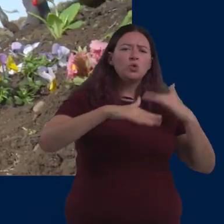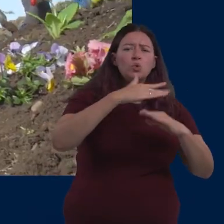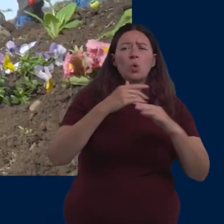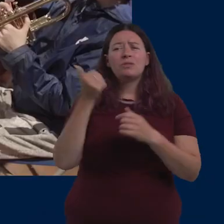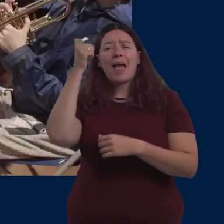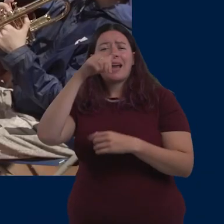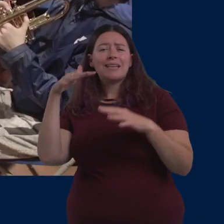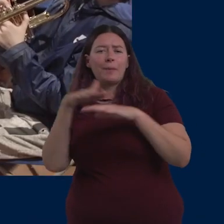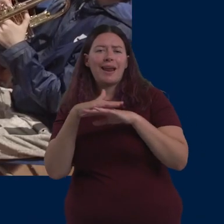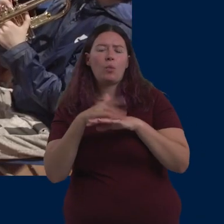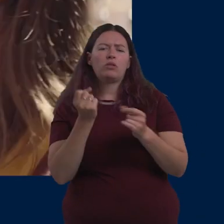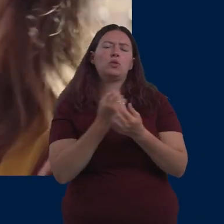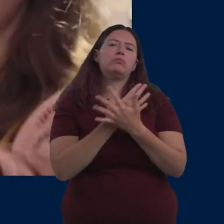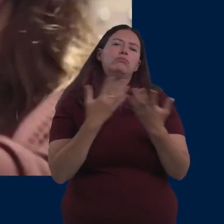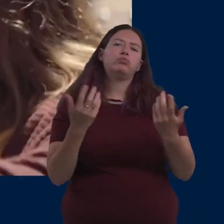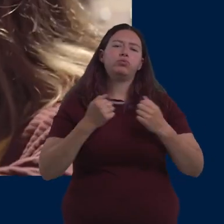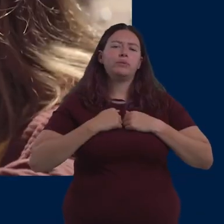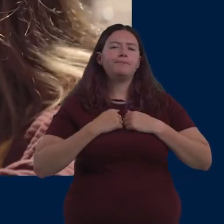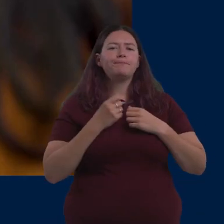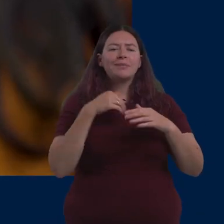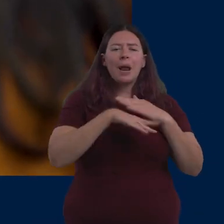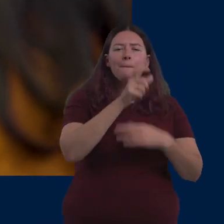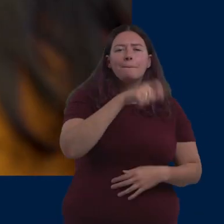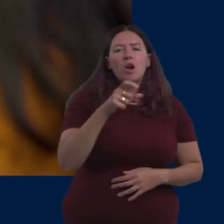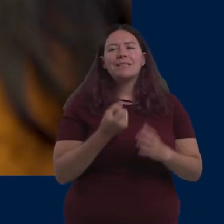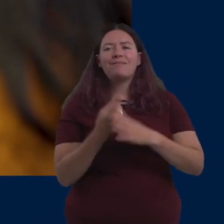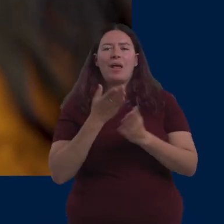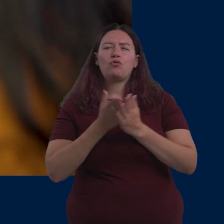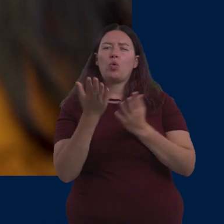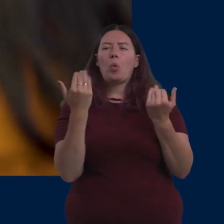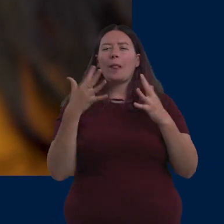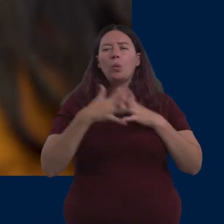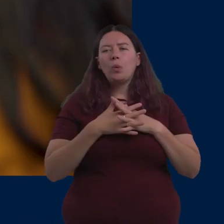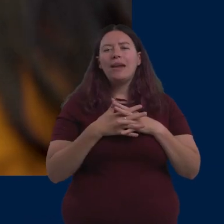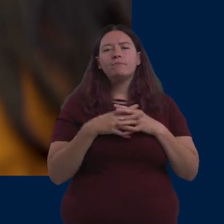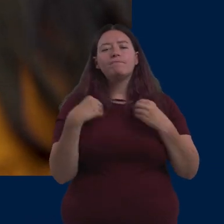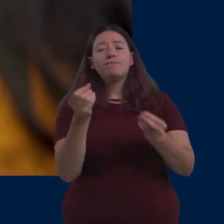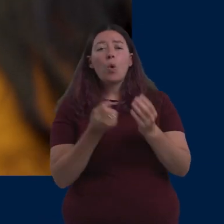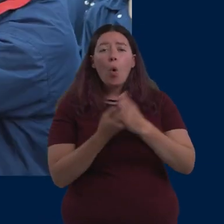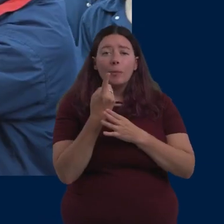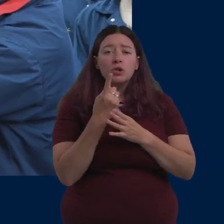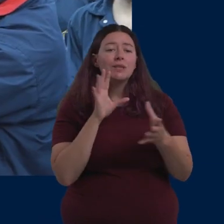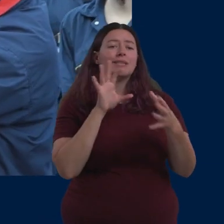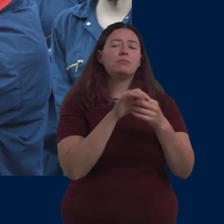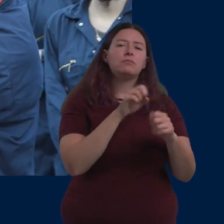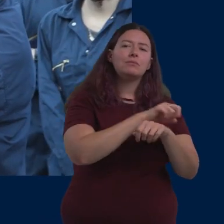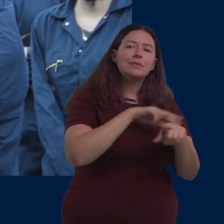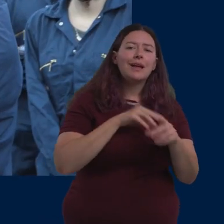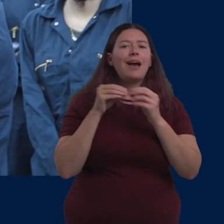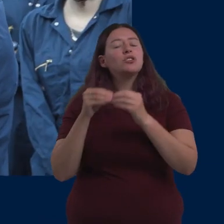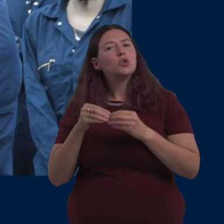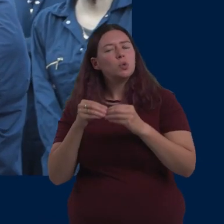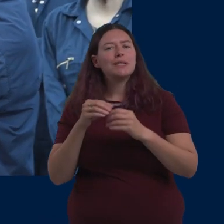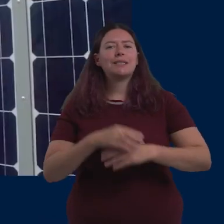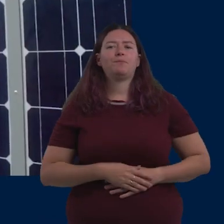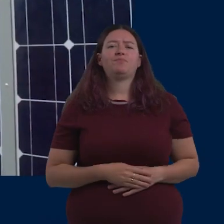networks, so many of our in-person events during Welcome Week will offer you a chance to connect with staff and other students. Students